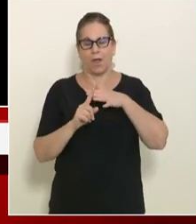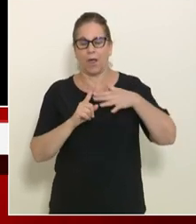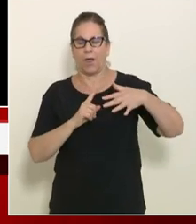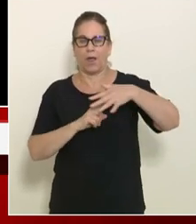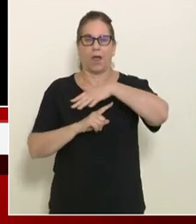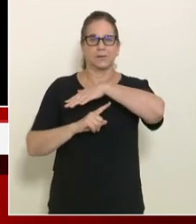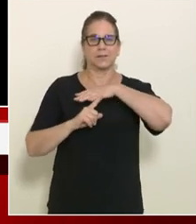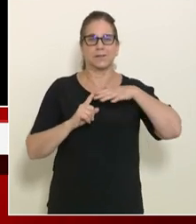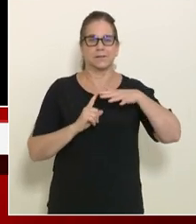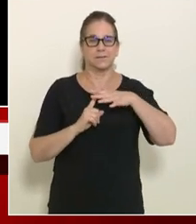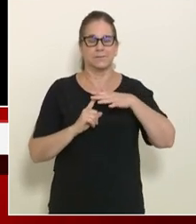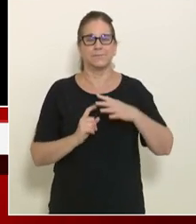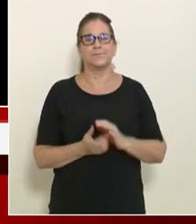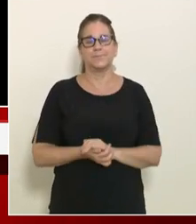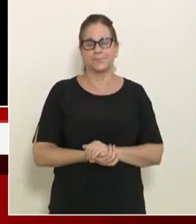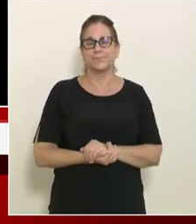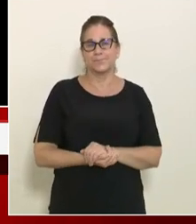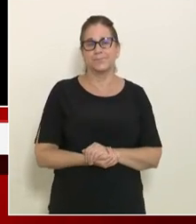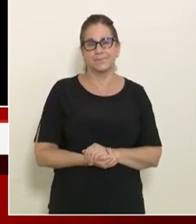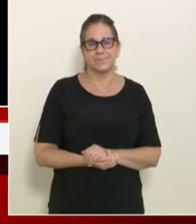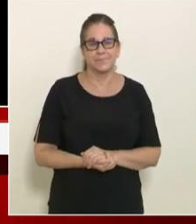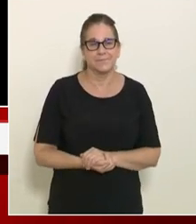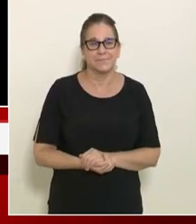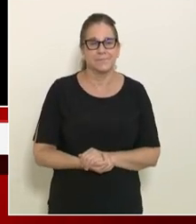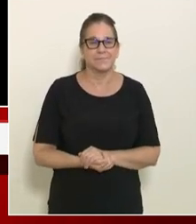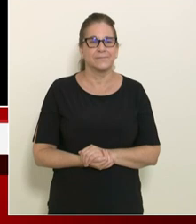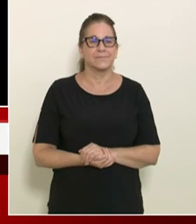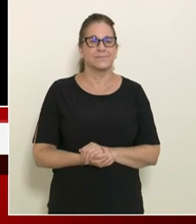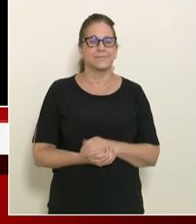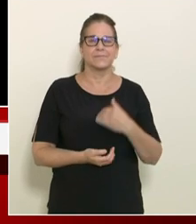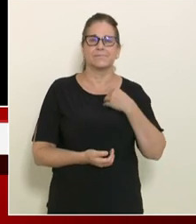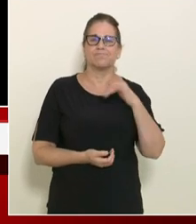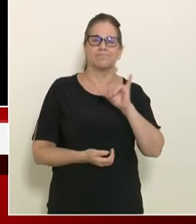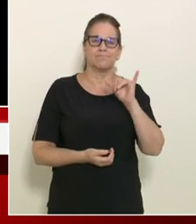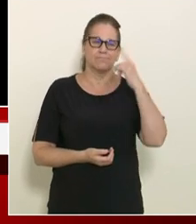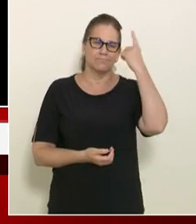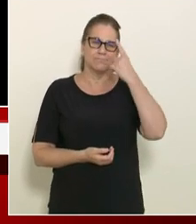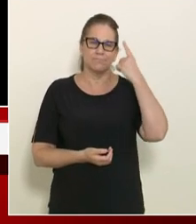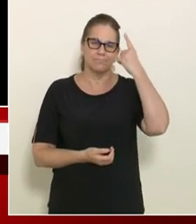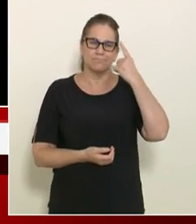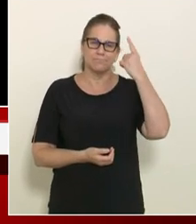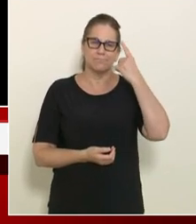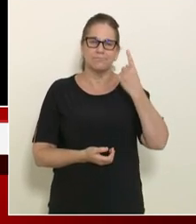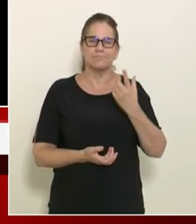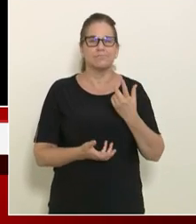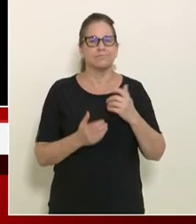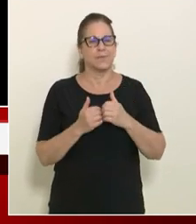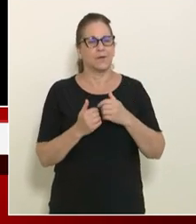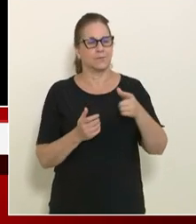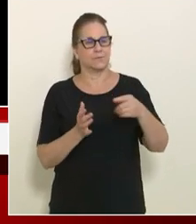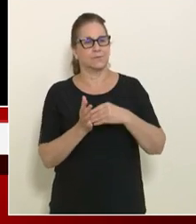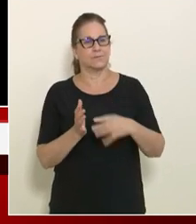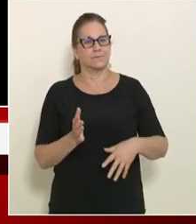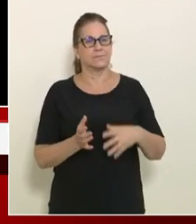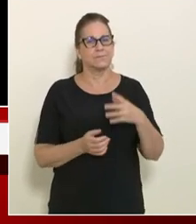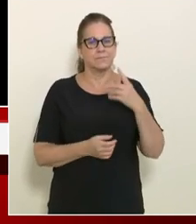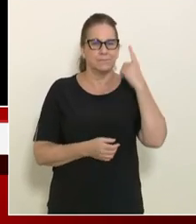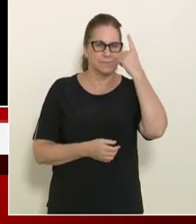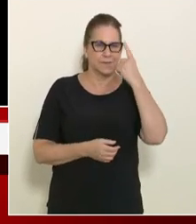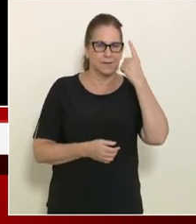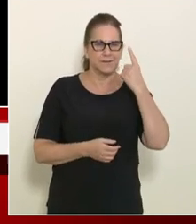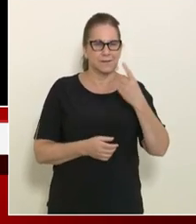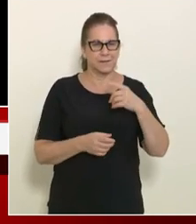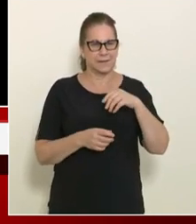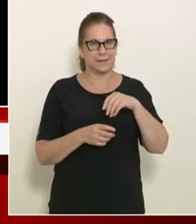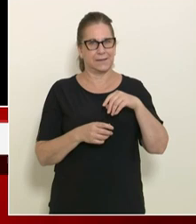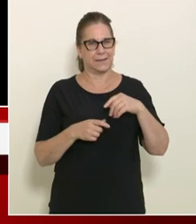academic studies, but we're also thinking about how they can reflect on this time period that we are in. And so we've established